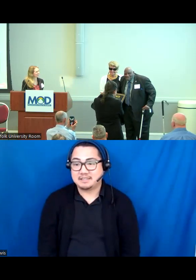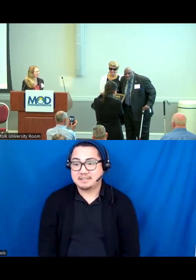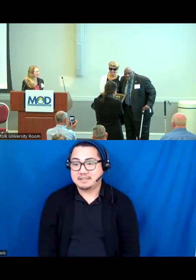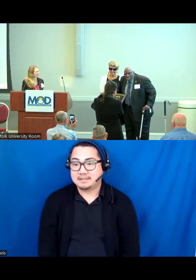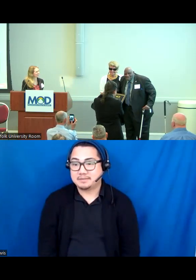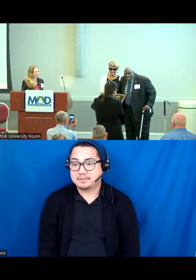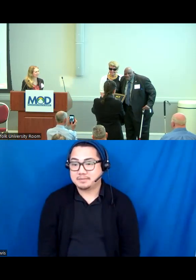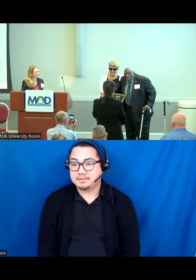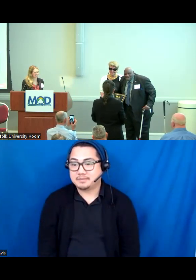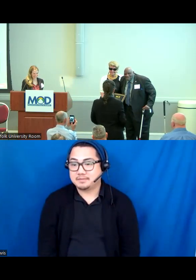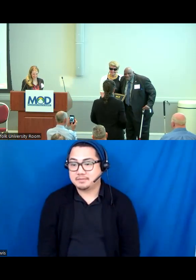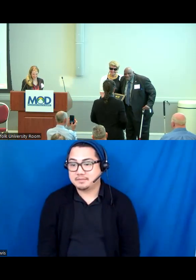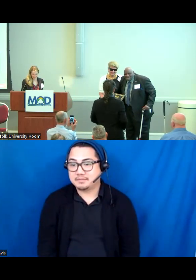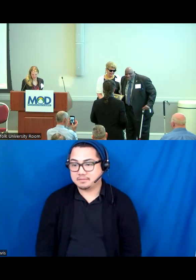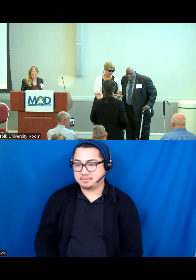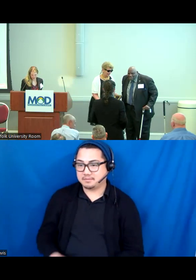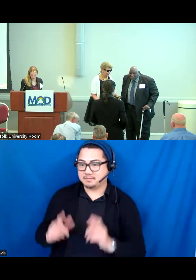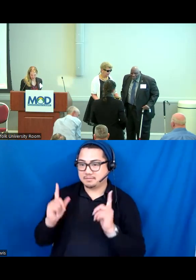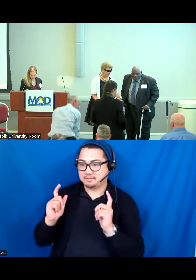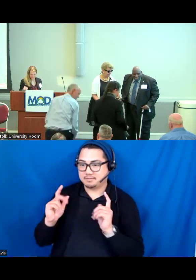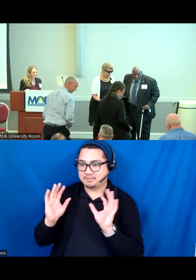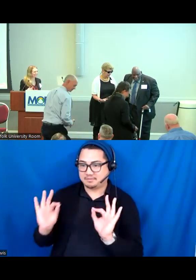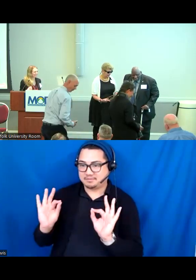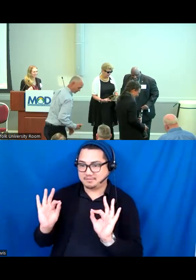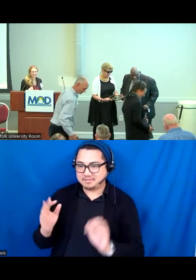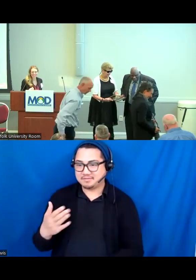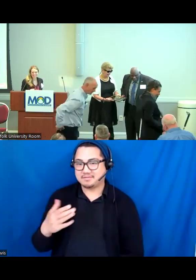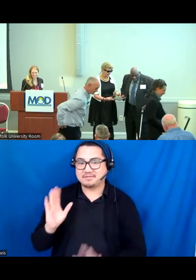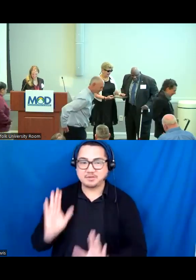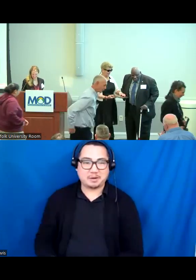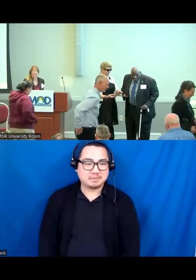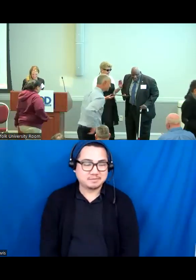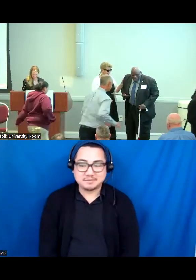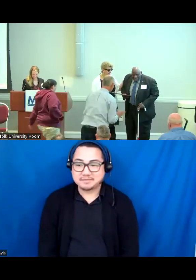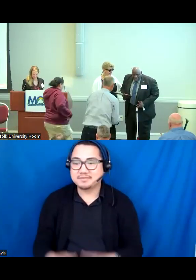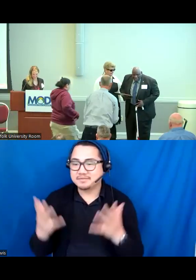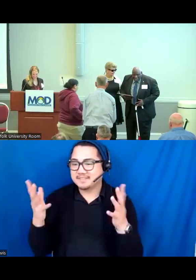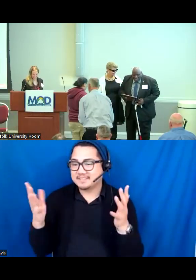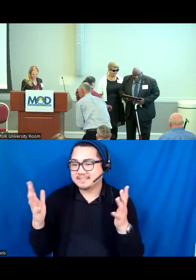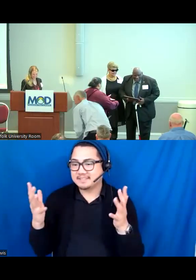All right. Great. Great. There you go. Great. Well, congratulations.